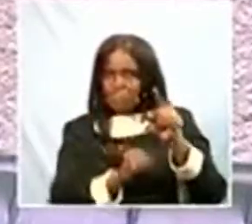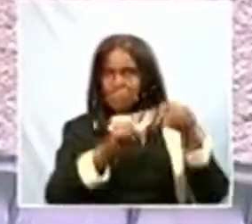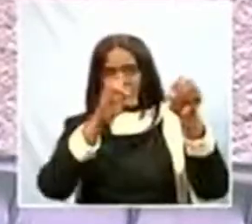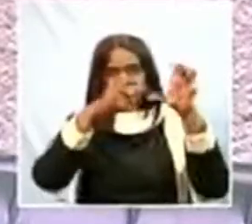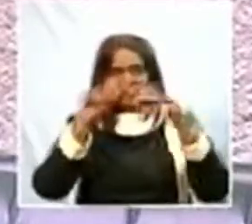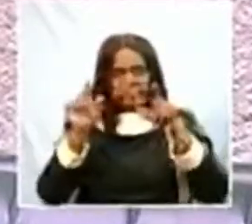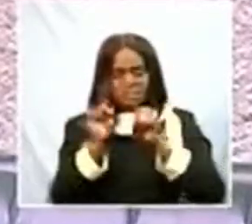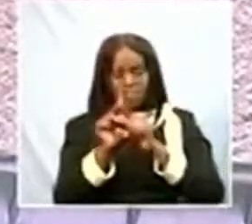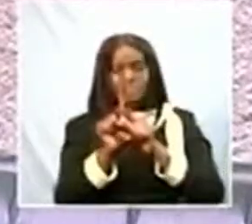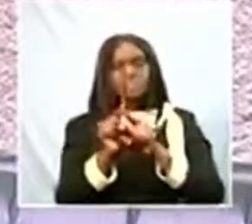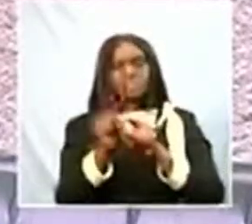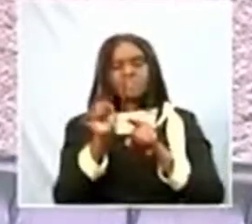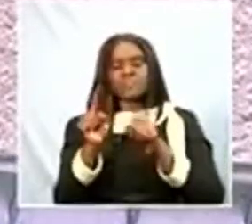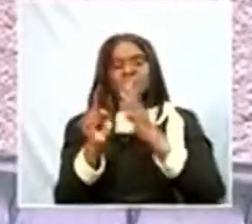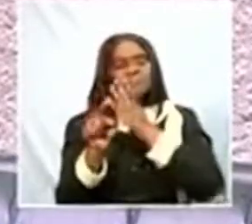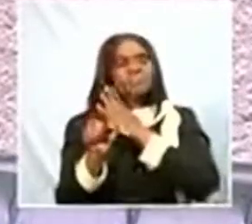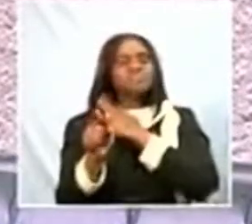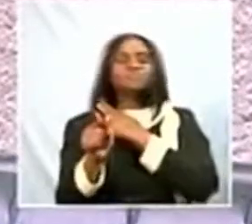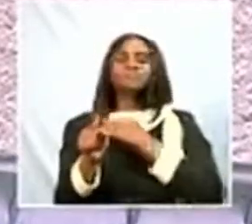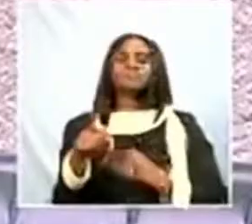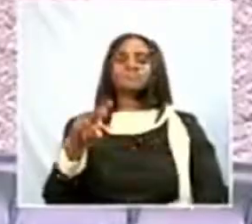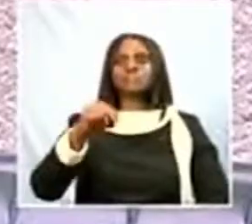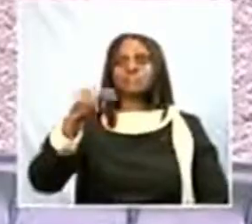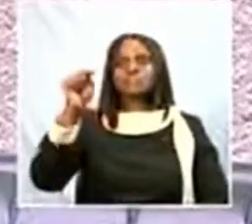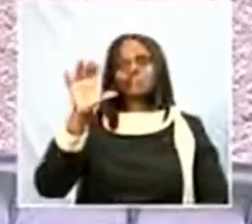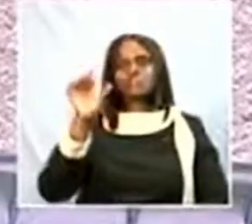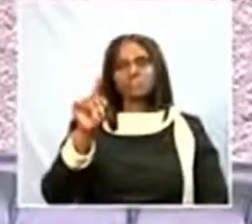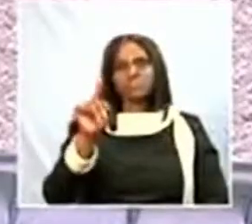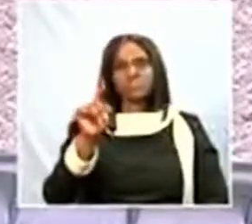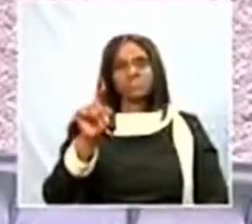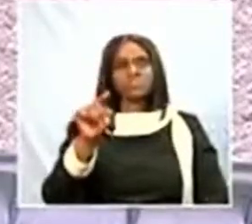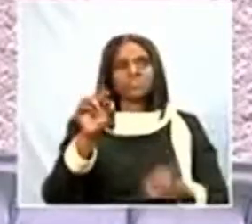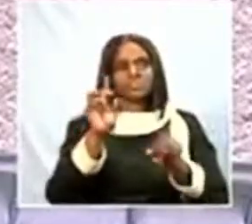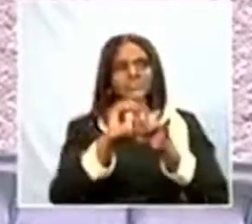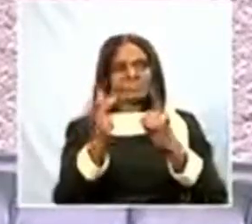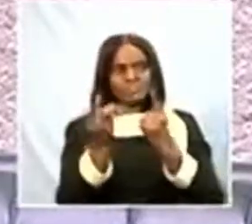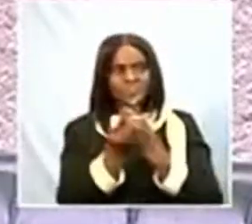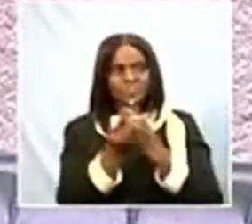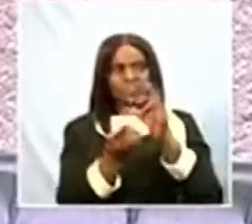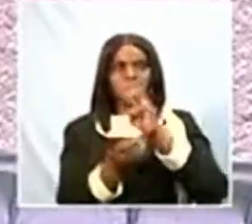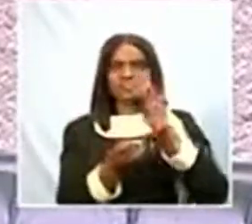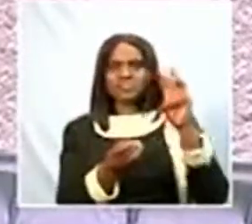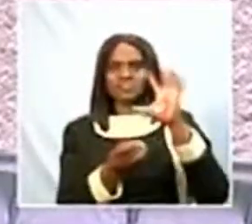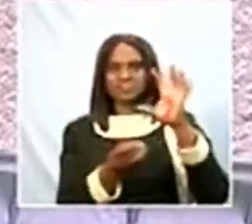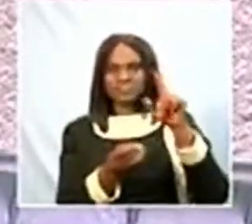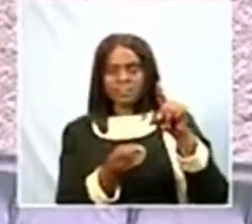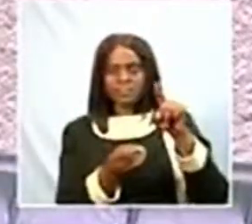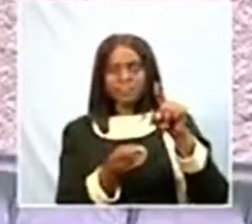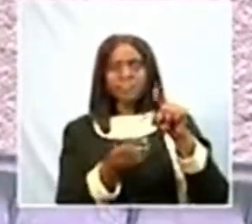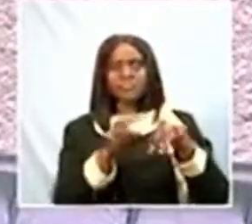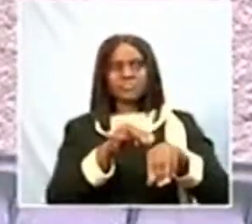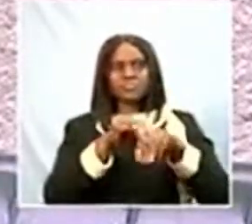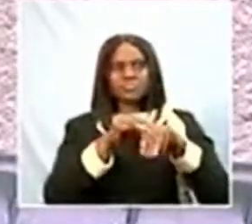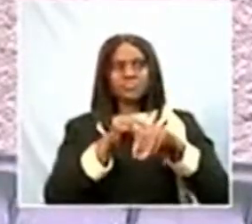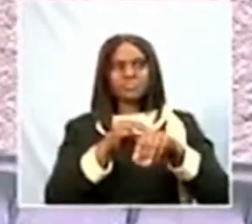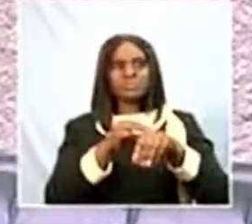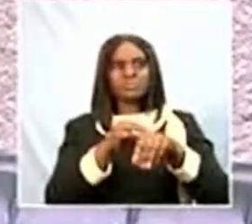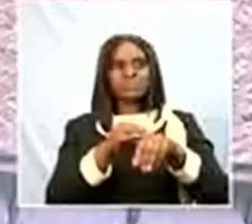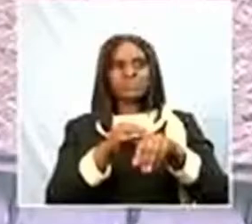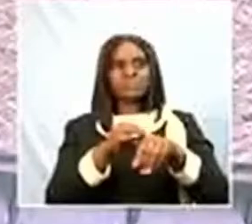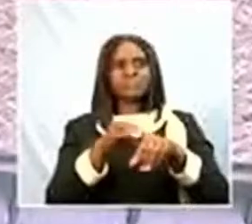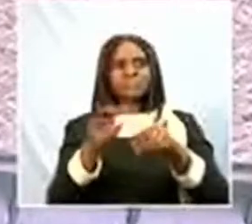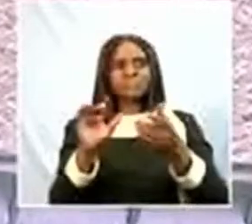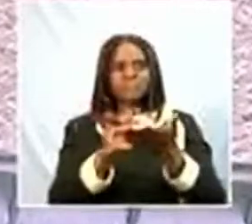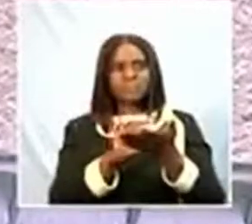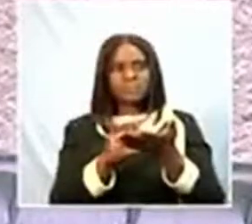electricity are Mfumba in the northern province there and Mongu district in the western province. Madam Speaker, I urge the government to see